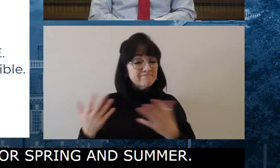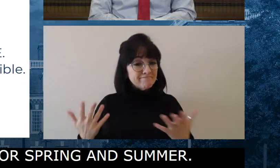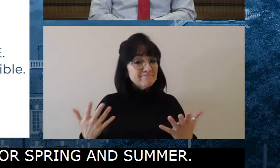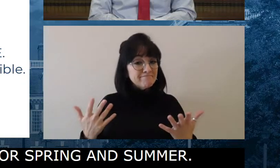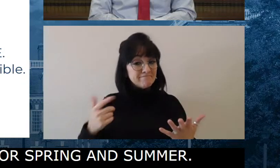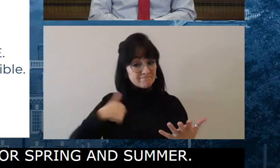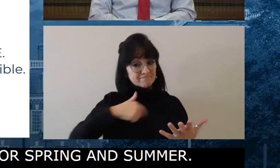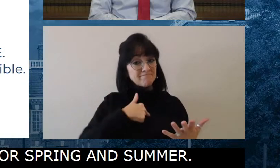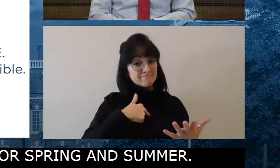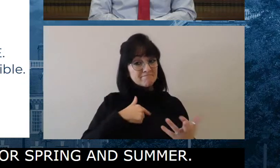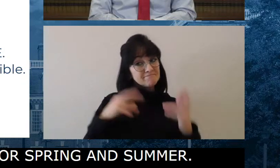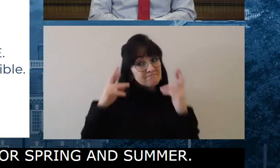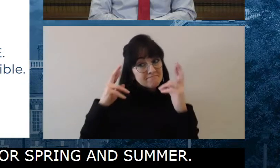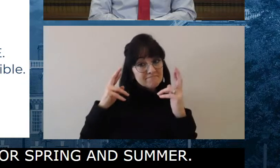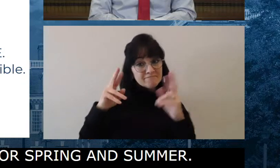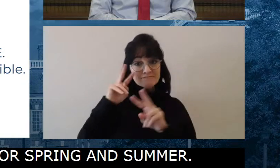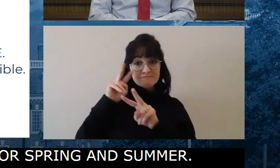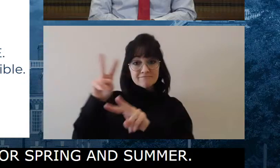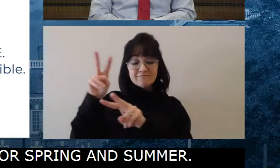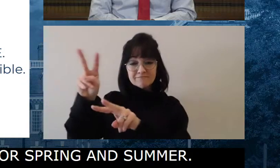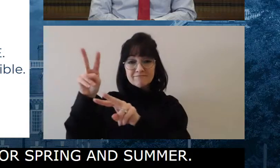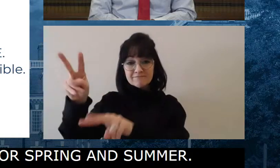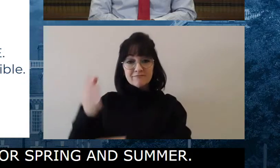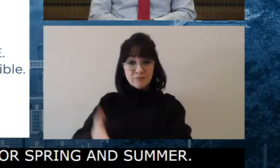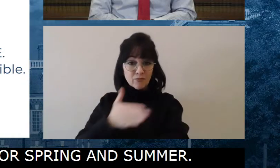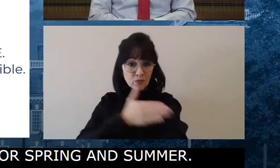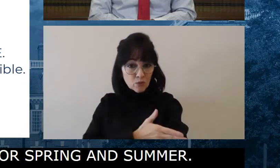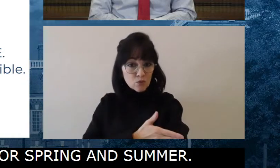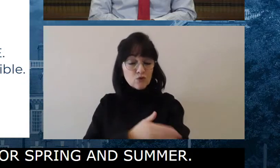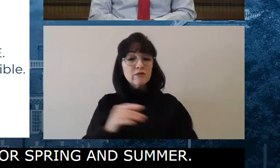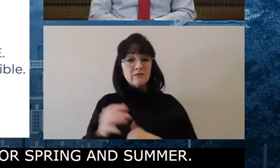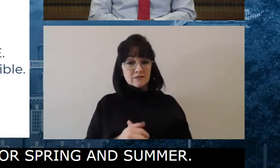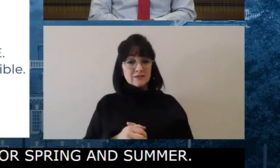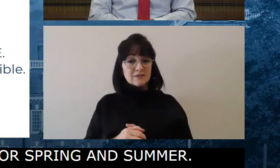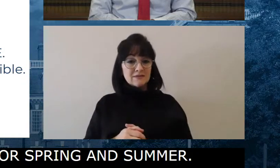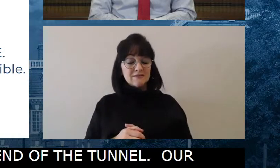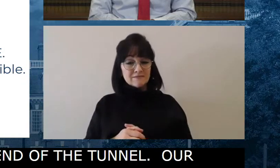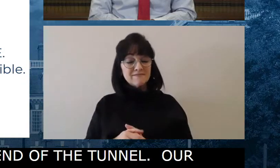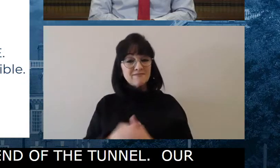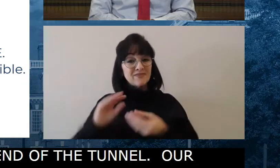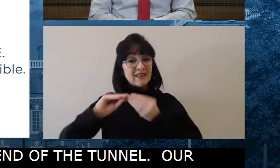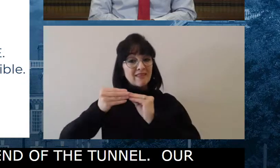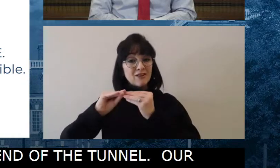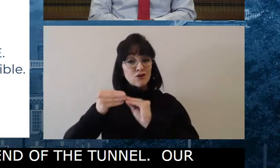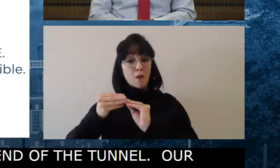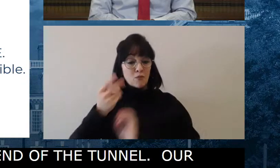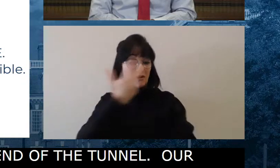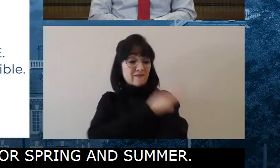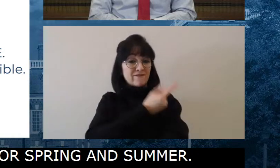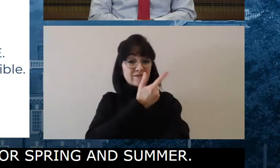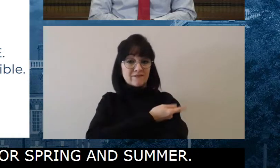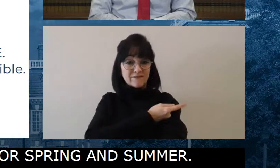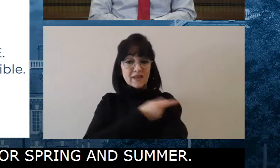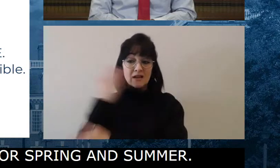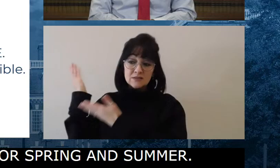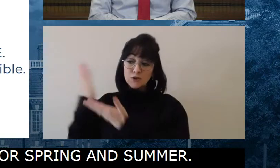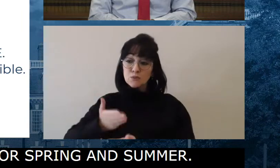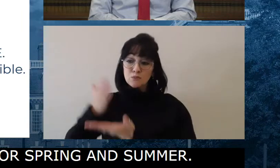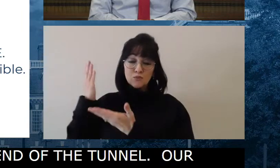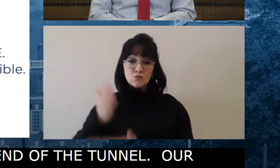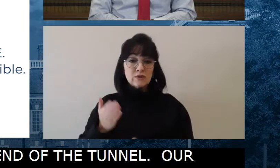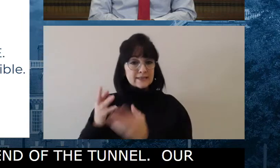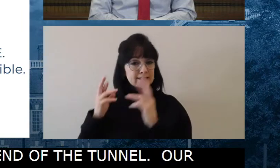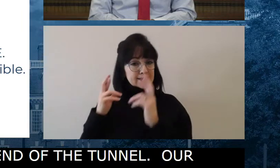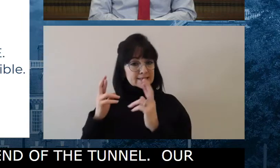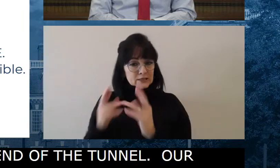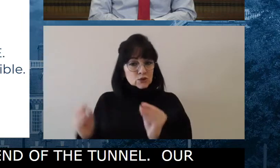tunnel. Our vaccination supply, our supply of vaccines continues to increase from the federal government. We're